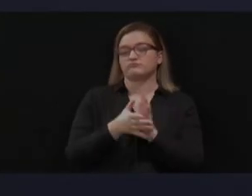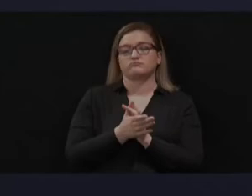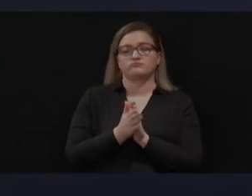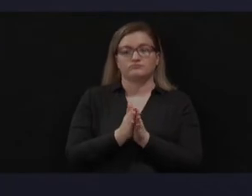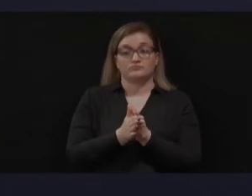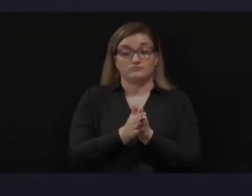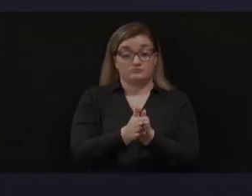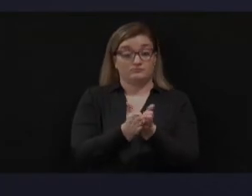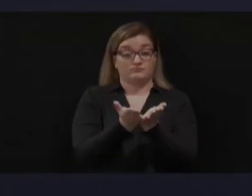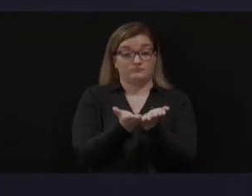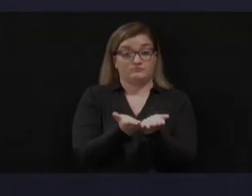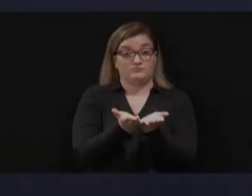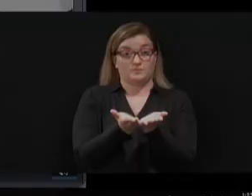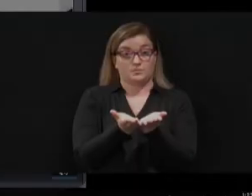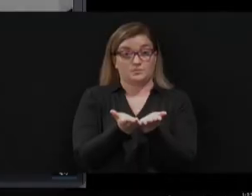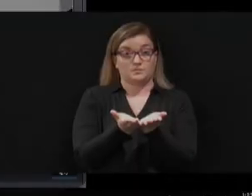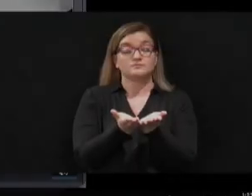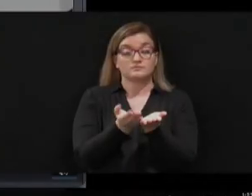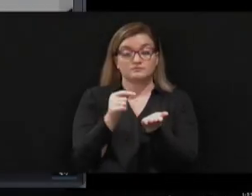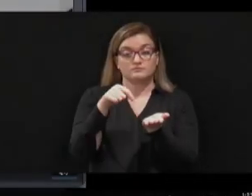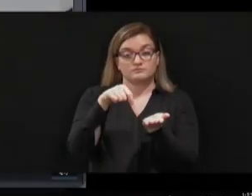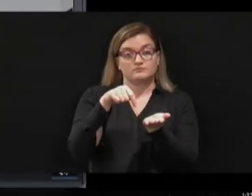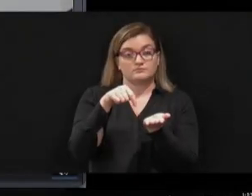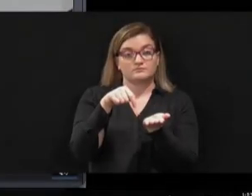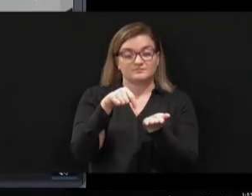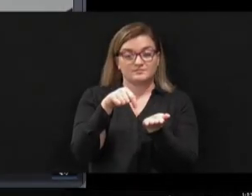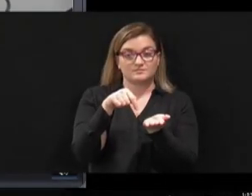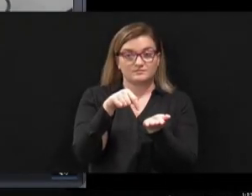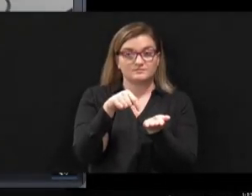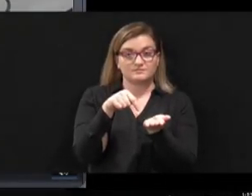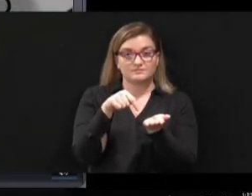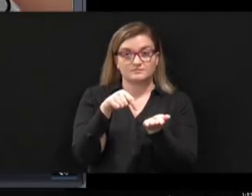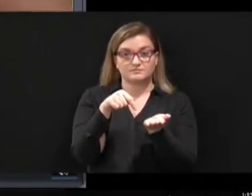the OG Educator's Guide,